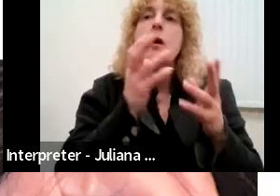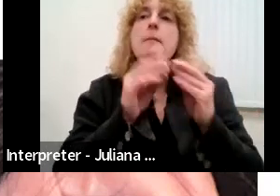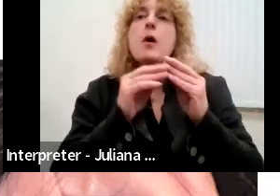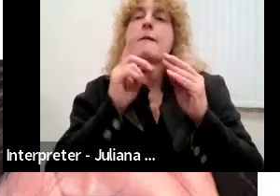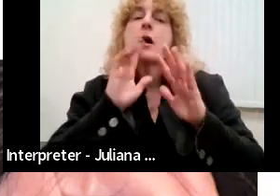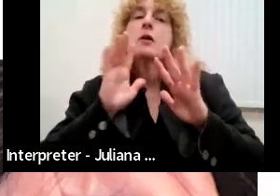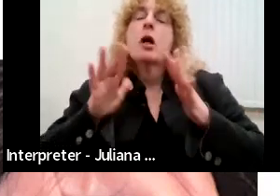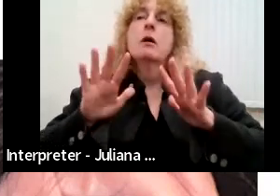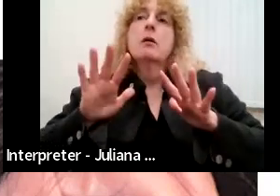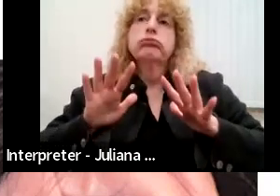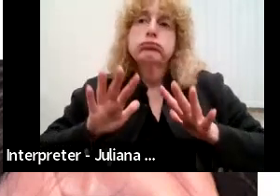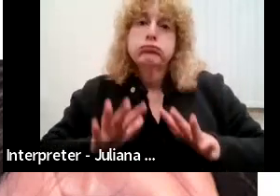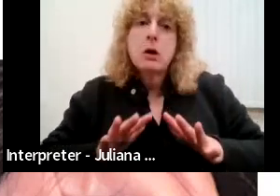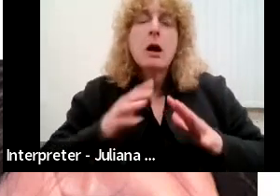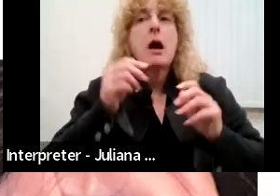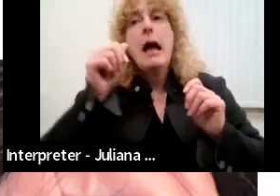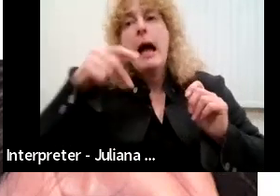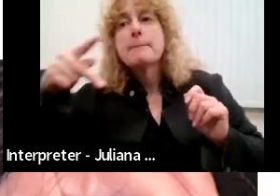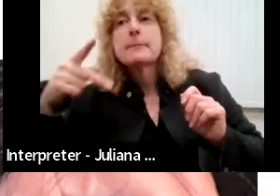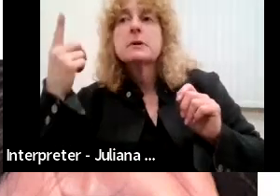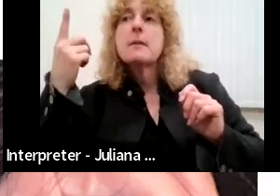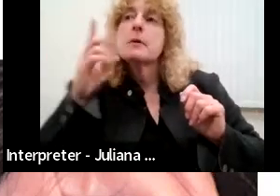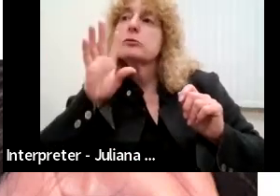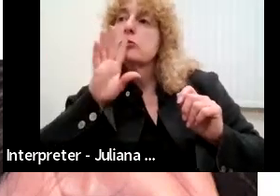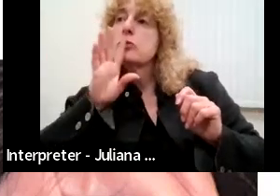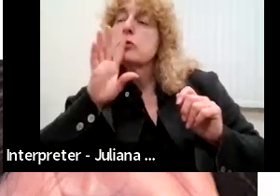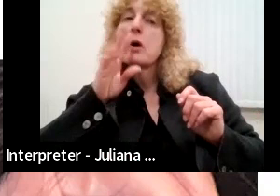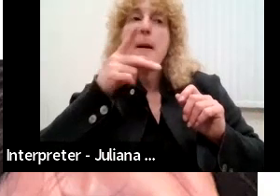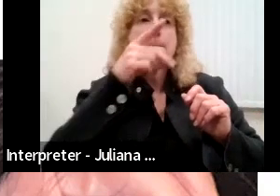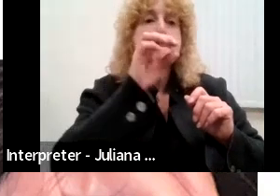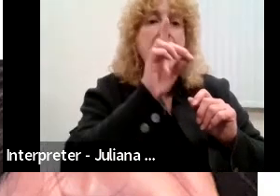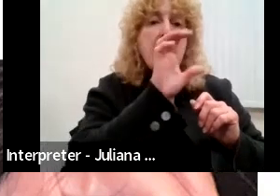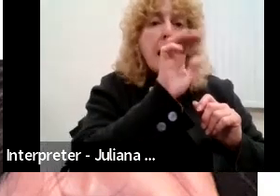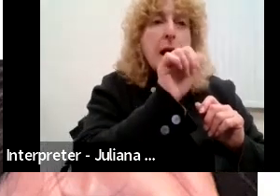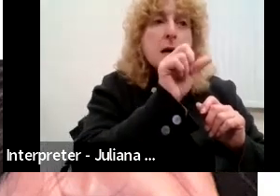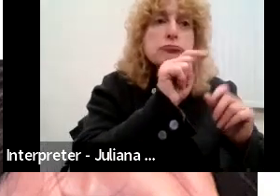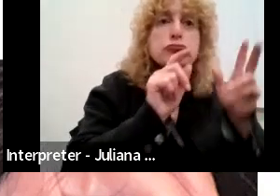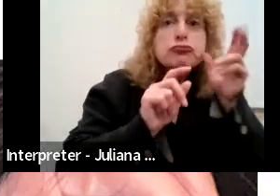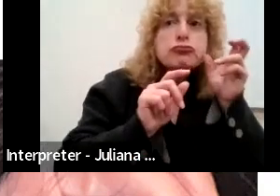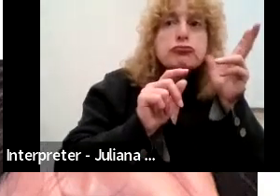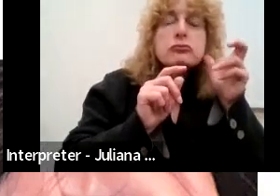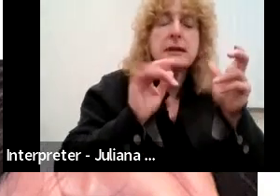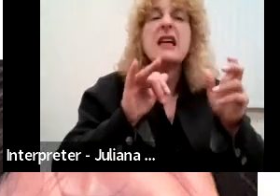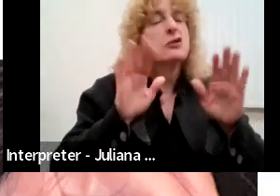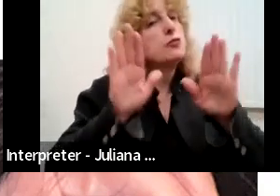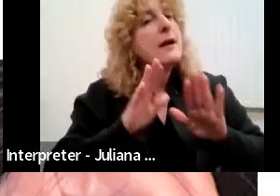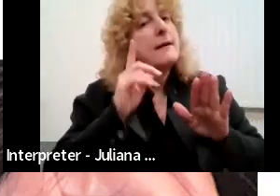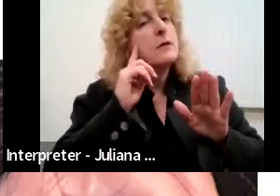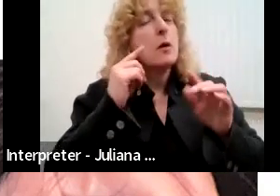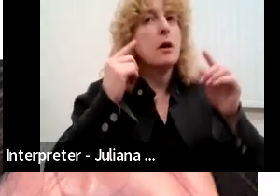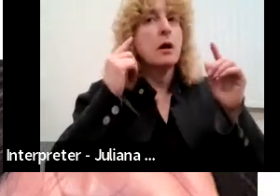like podcasts going, someone talking are also great for any type of hearing